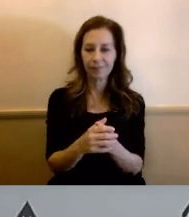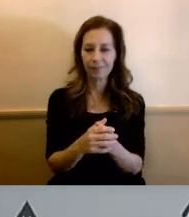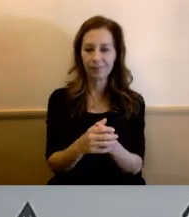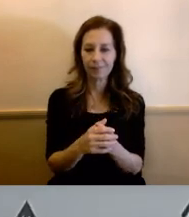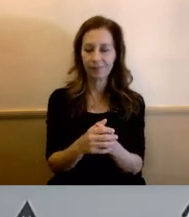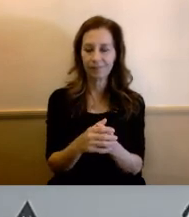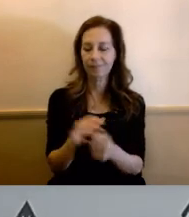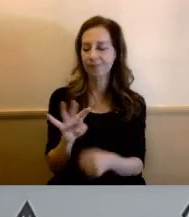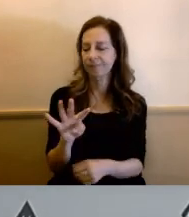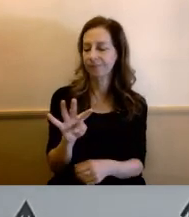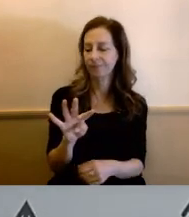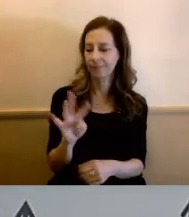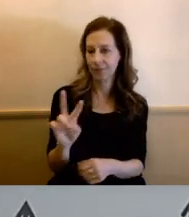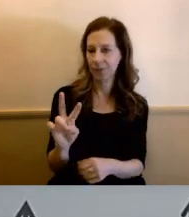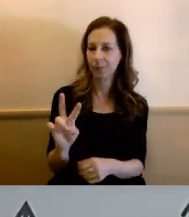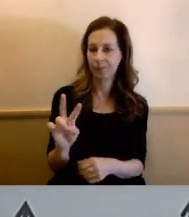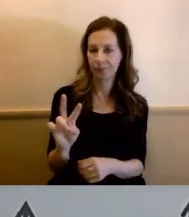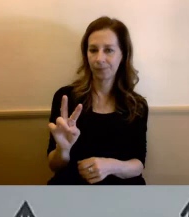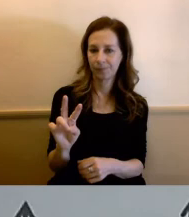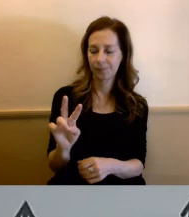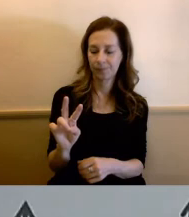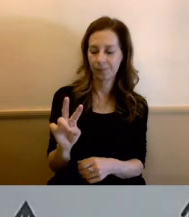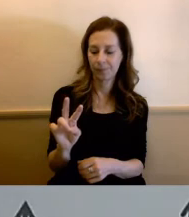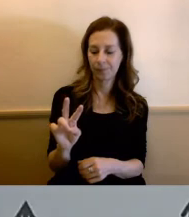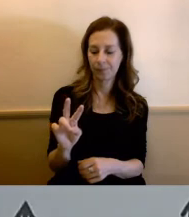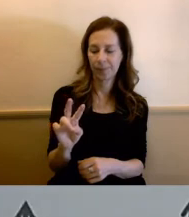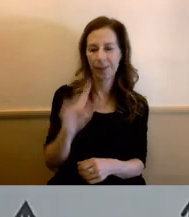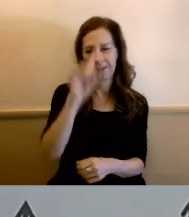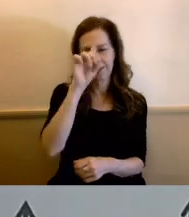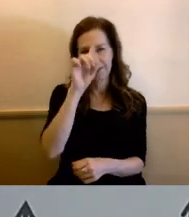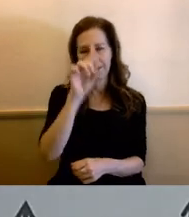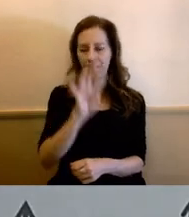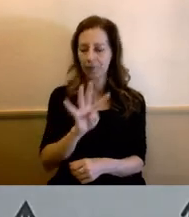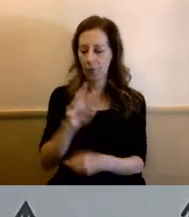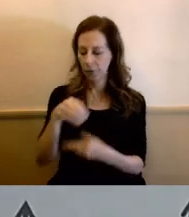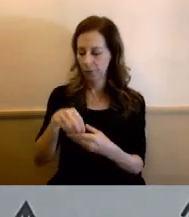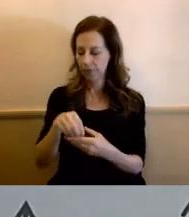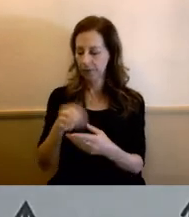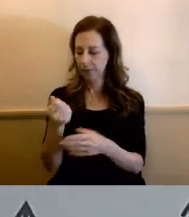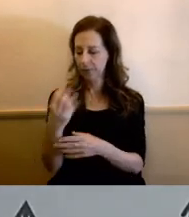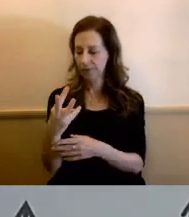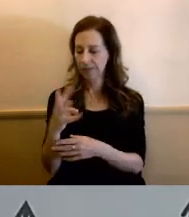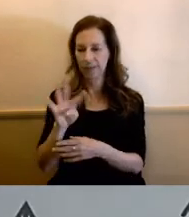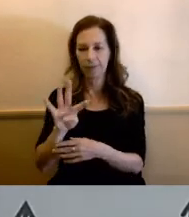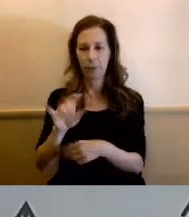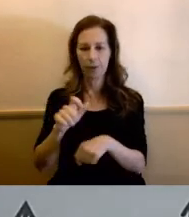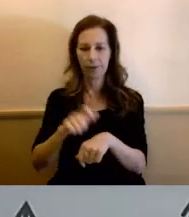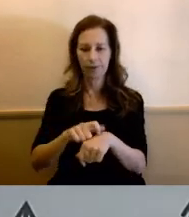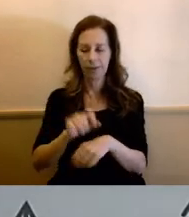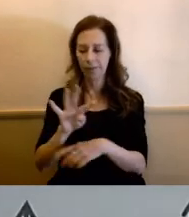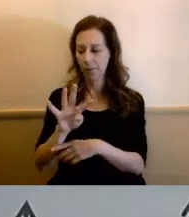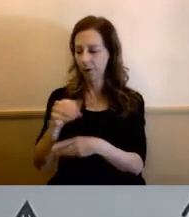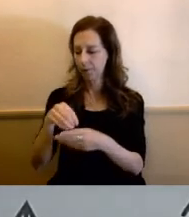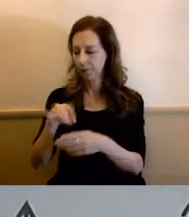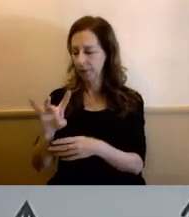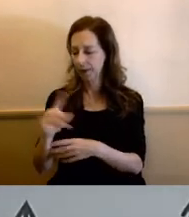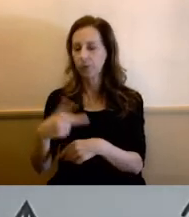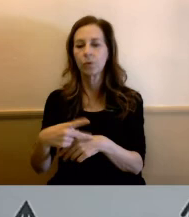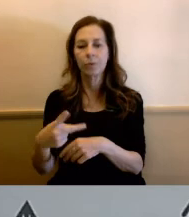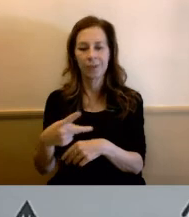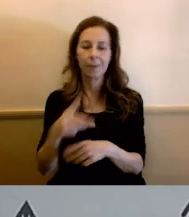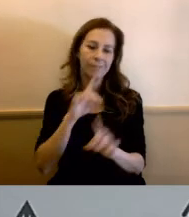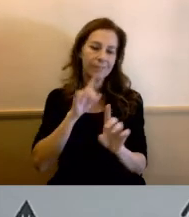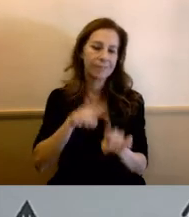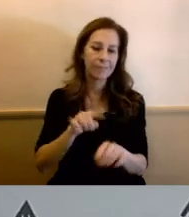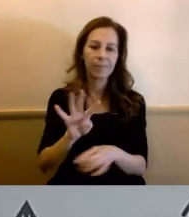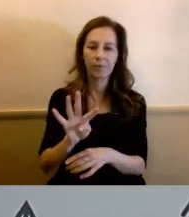42. And I could think 4 goes into 16 4 times, and 4 goes into 8 2 times, so 42. Alright, so